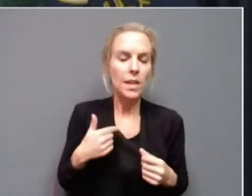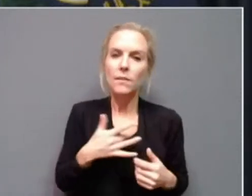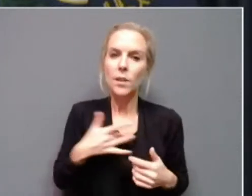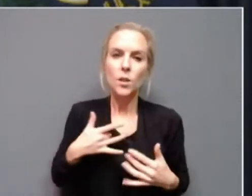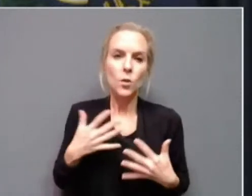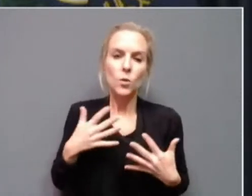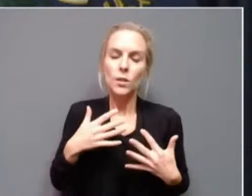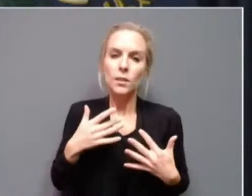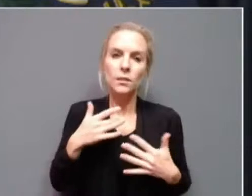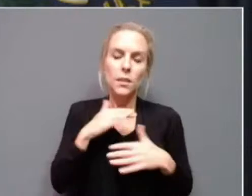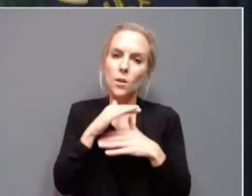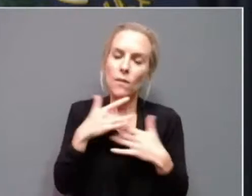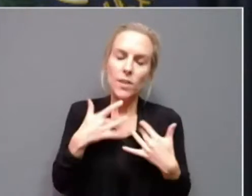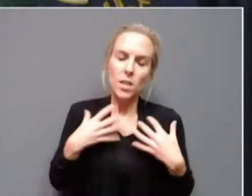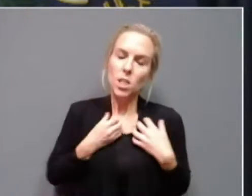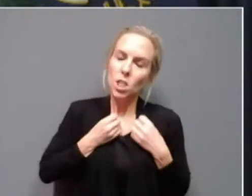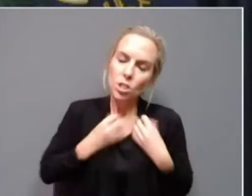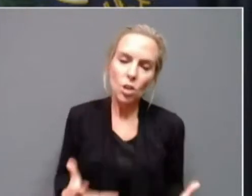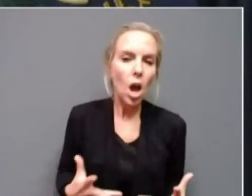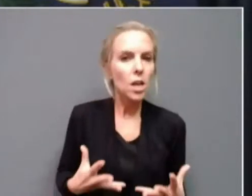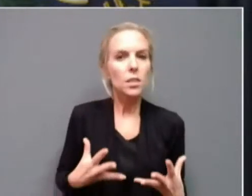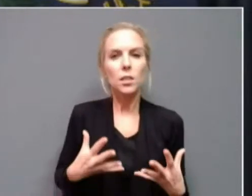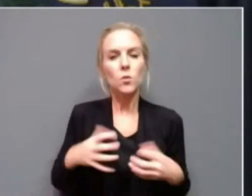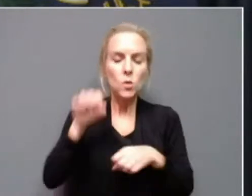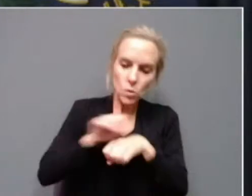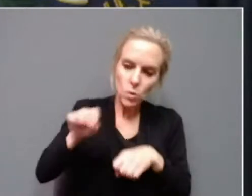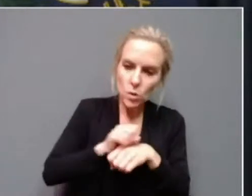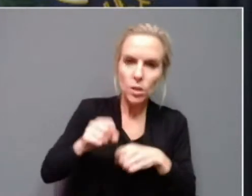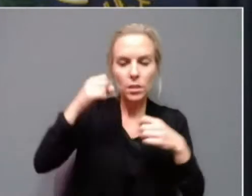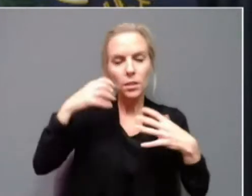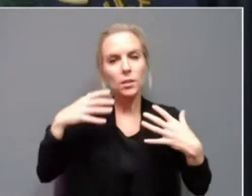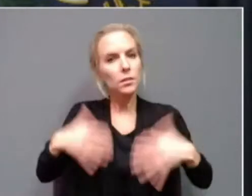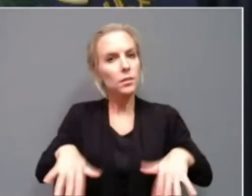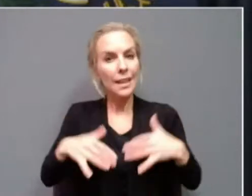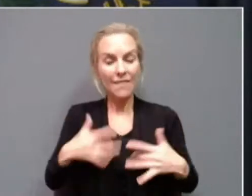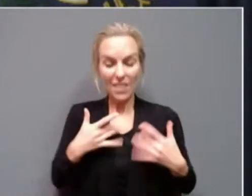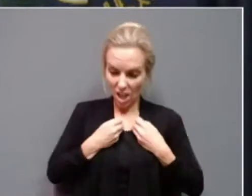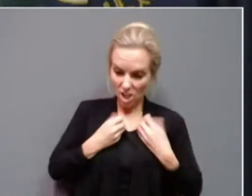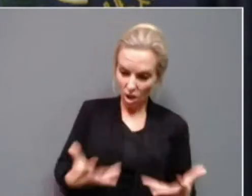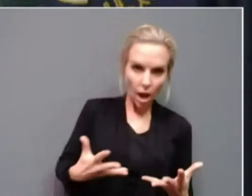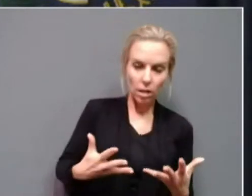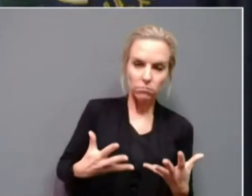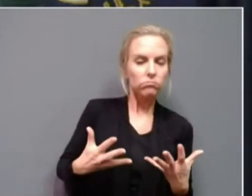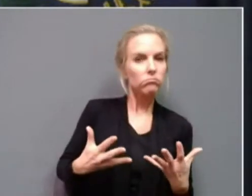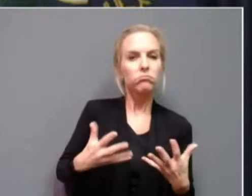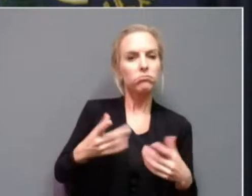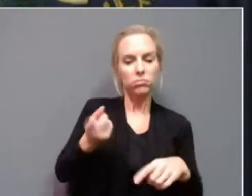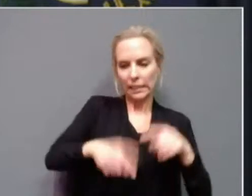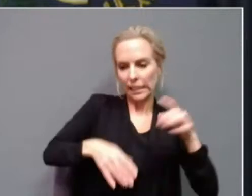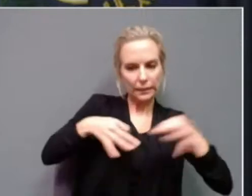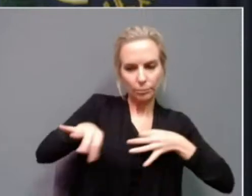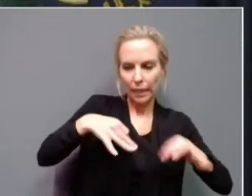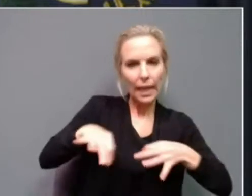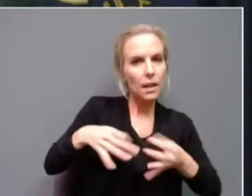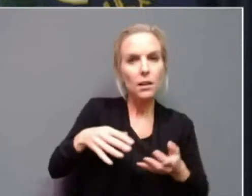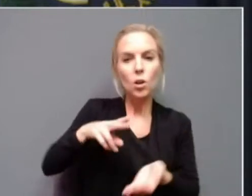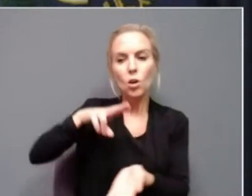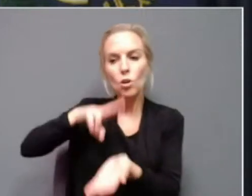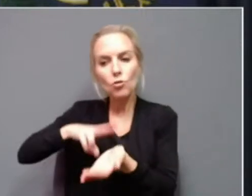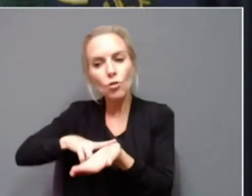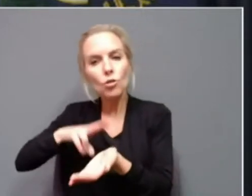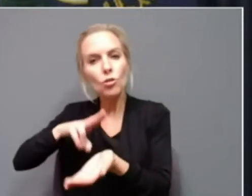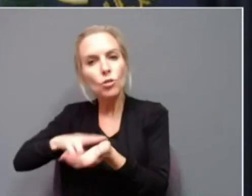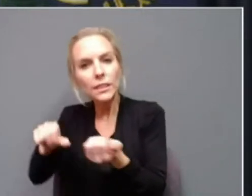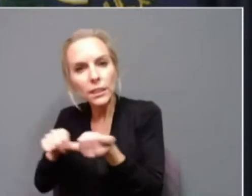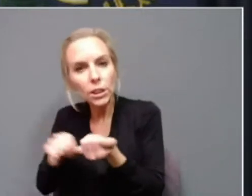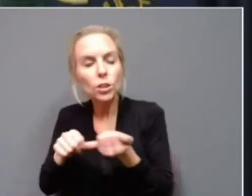were exhausted. Exhausted really was an understatement. It's indescribable. Nurses and nursing assistants, housekeepers, dietary